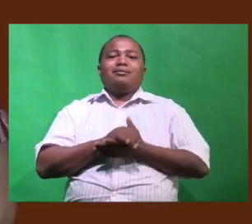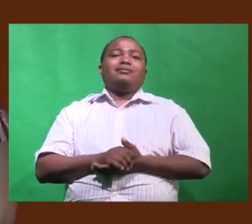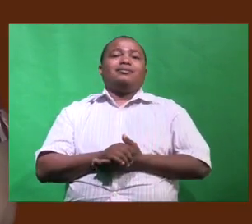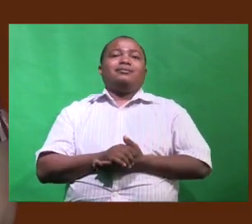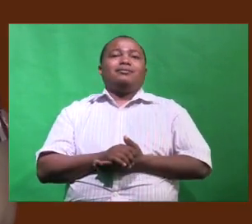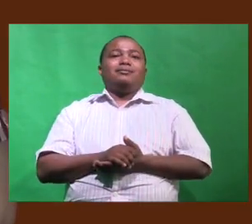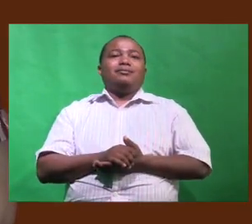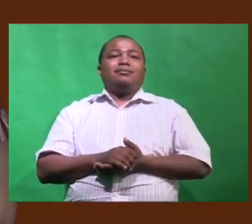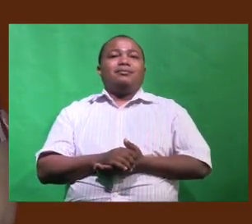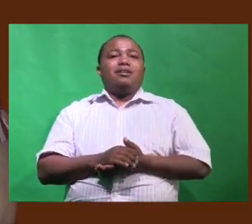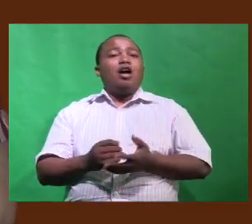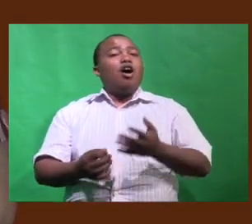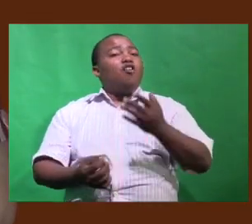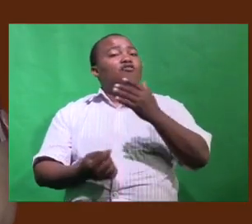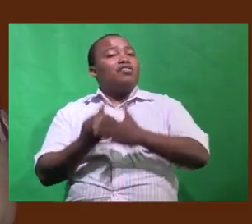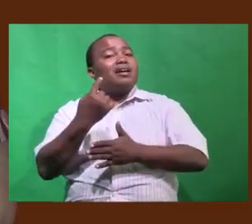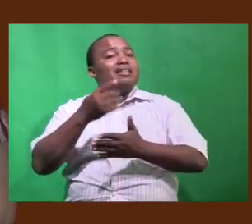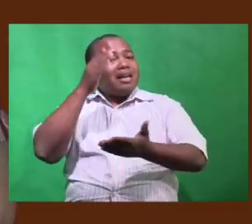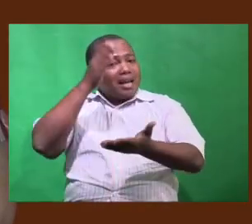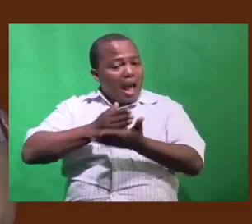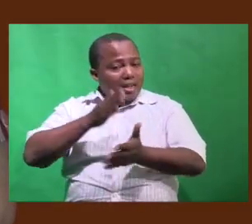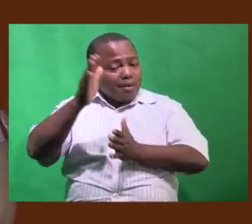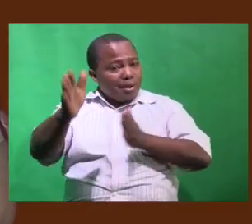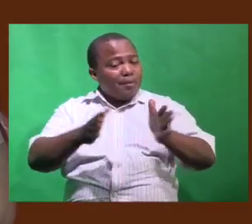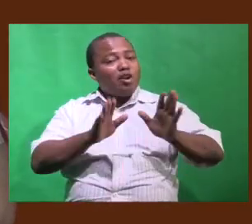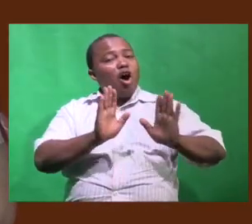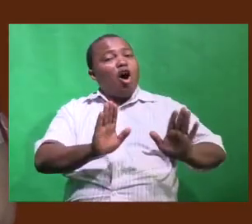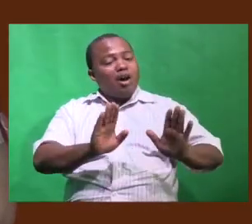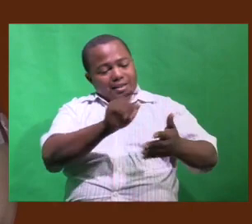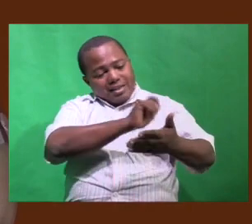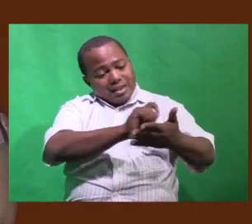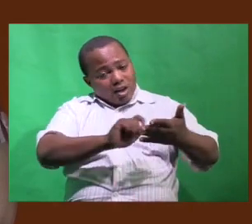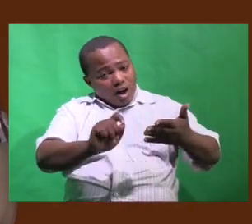From the current prepaid have already recorded in a